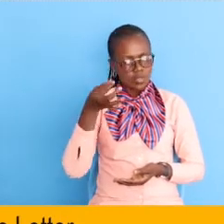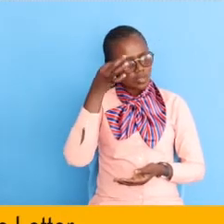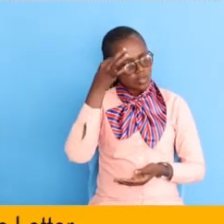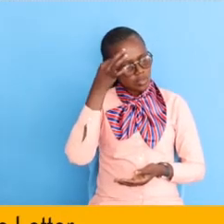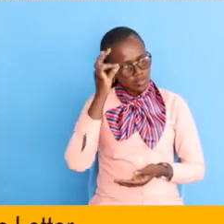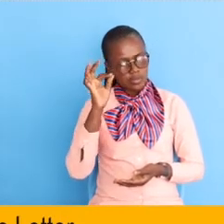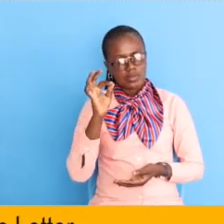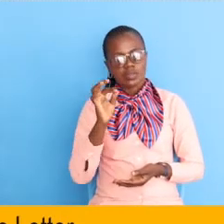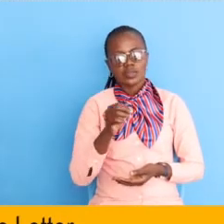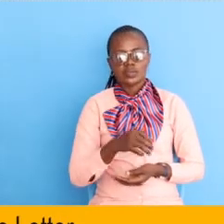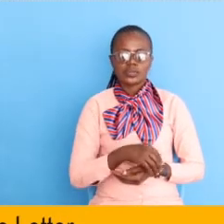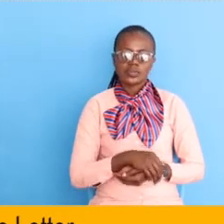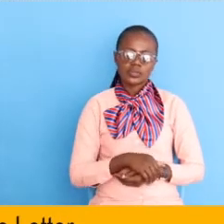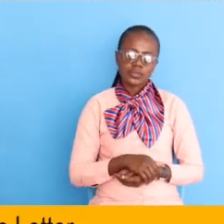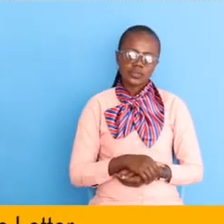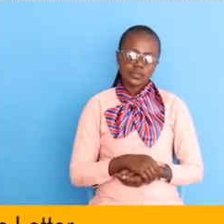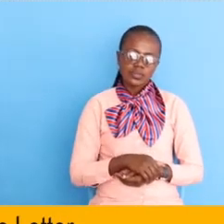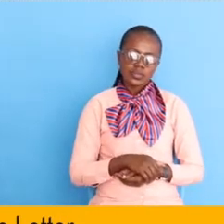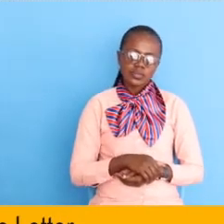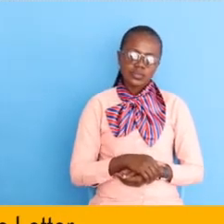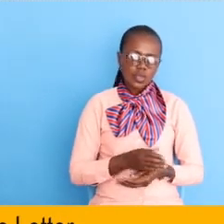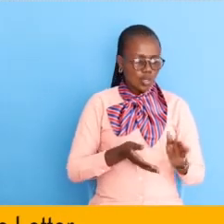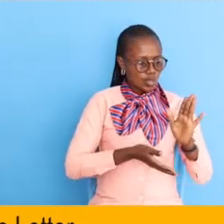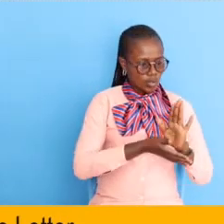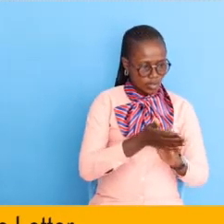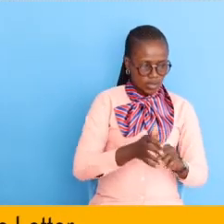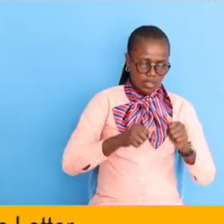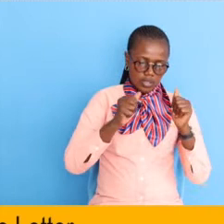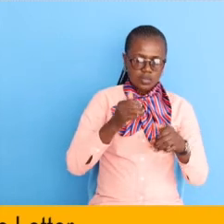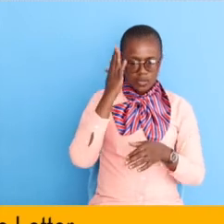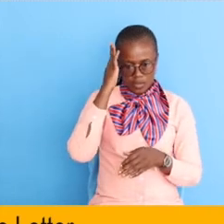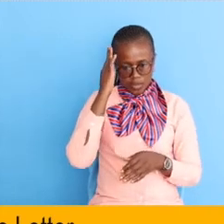the question. What does the question want you to do?